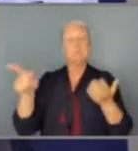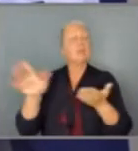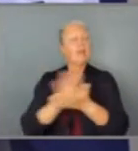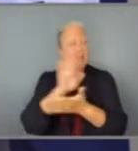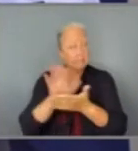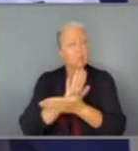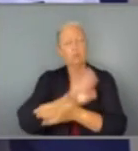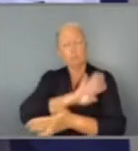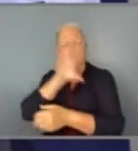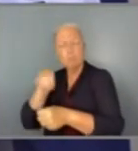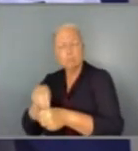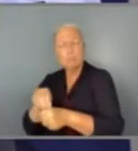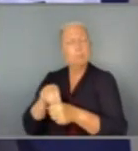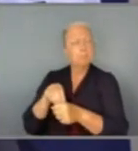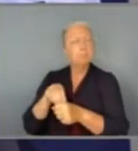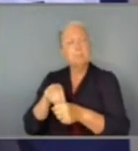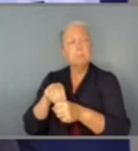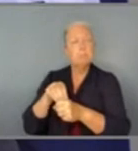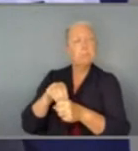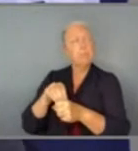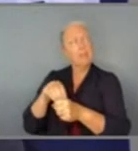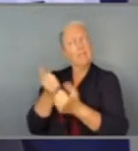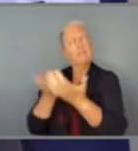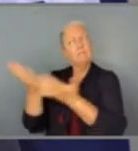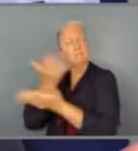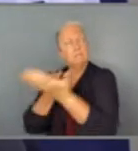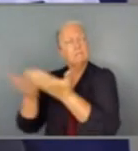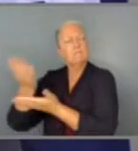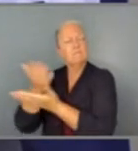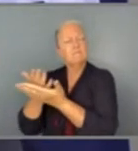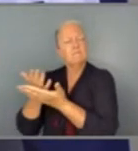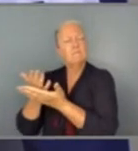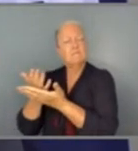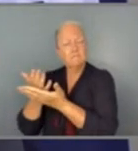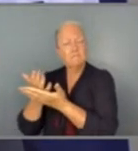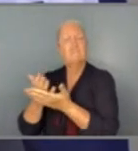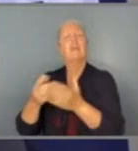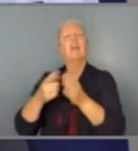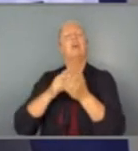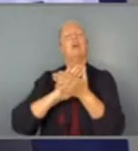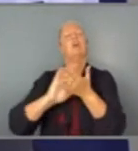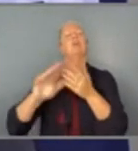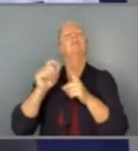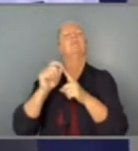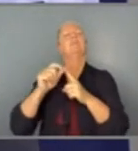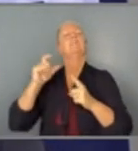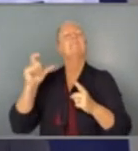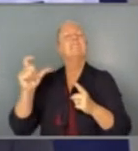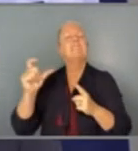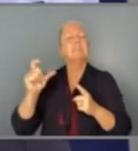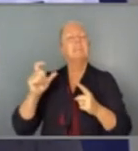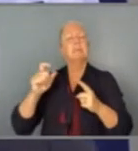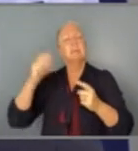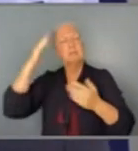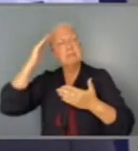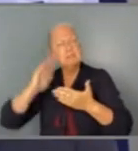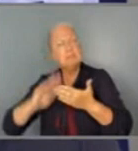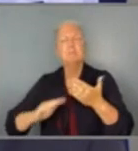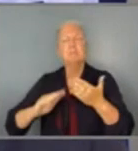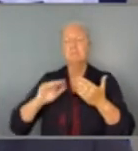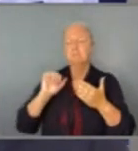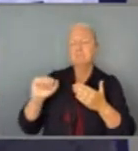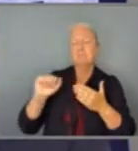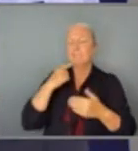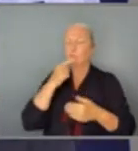well. And so, you know, there is no AHPPC medical expert panel consensus opinion which says you must